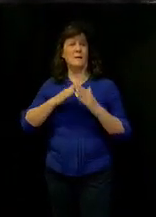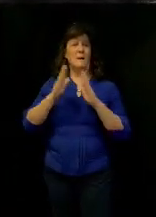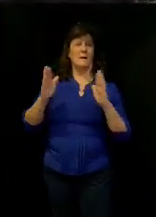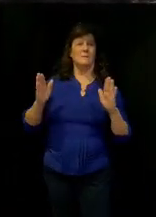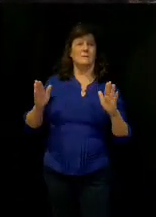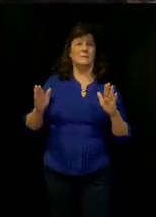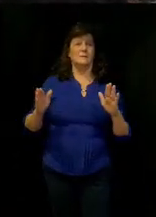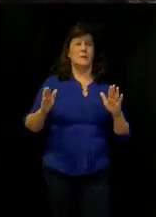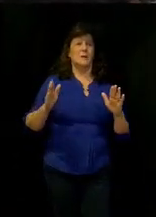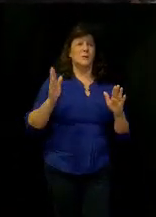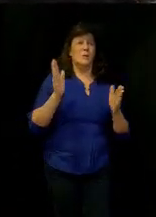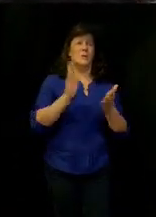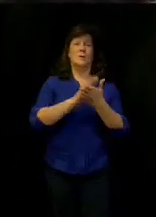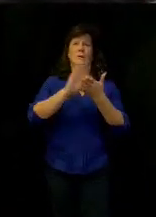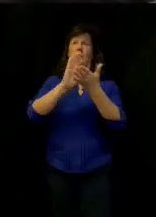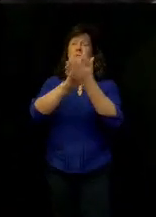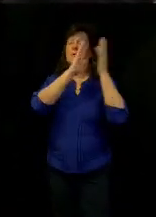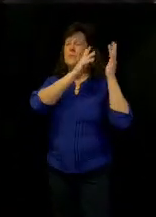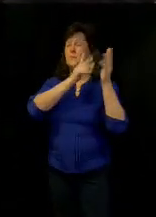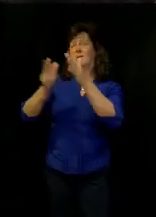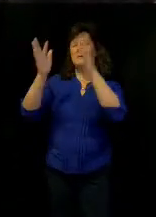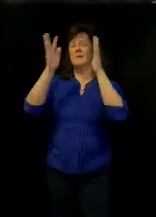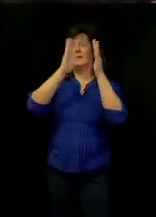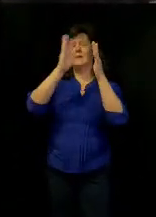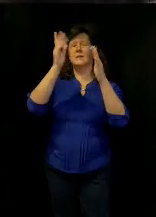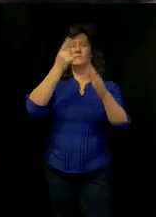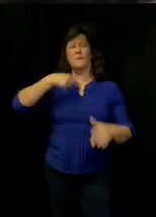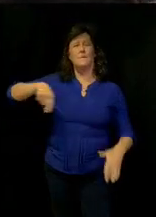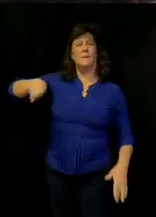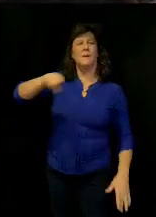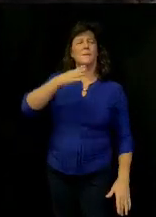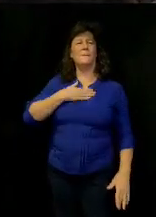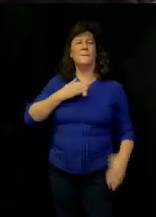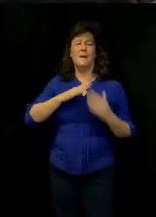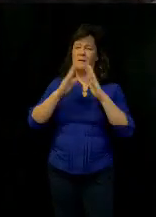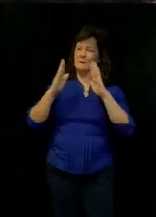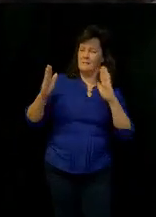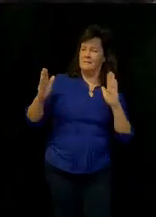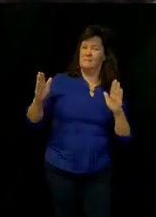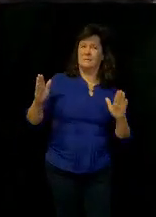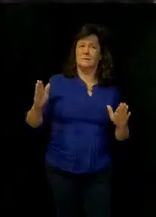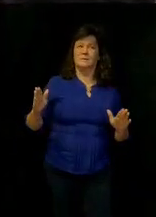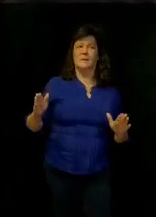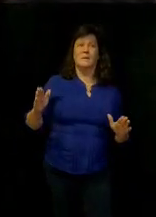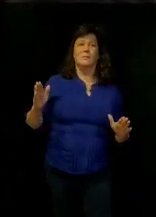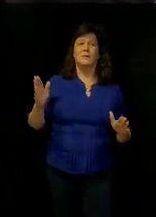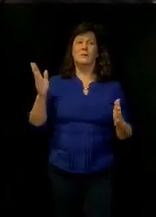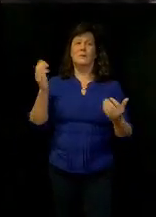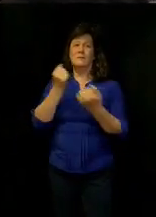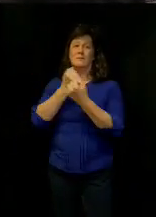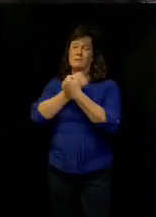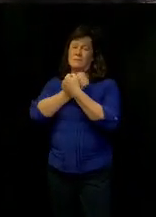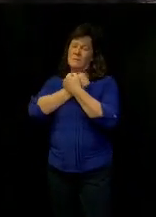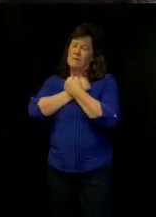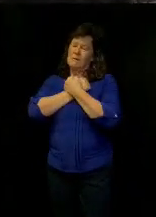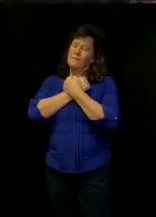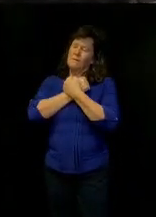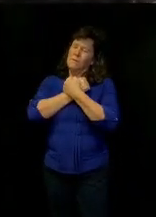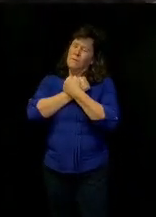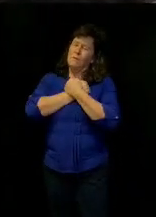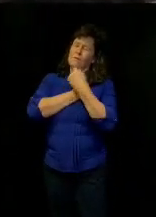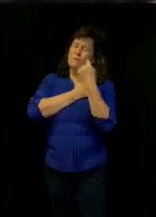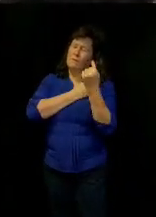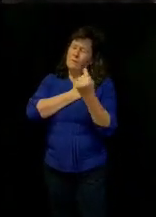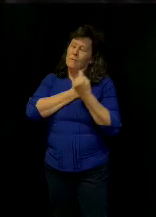my house, you'll get the praise. For me and my house, we're going to love